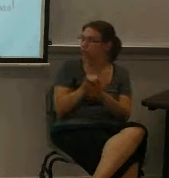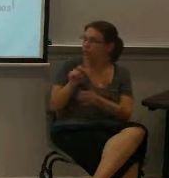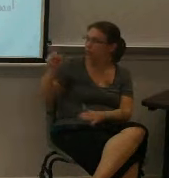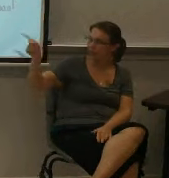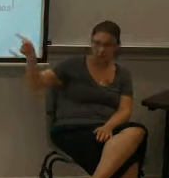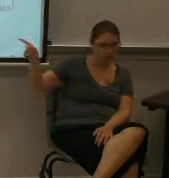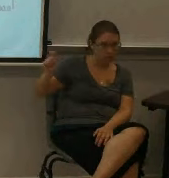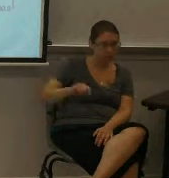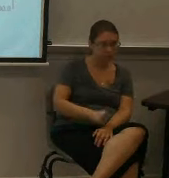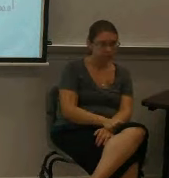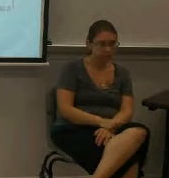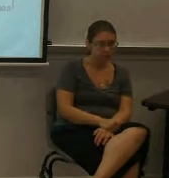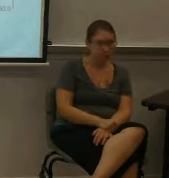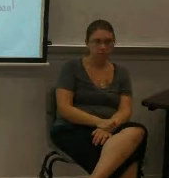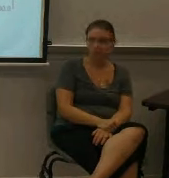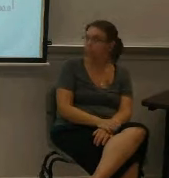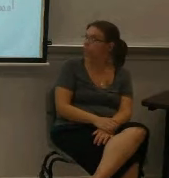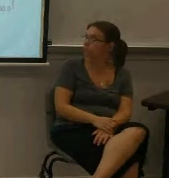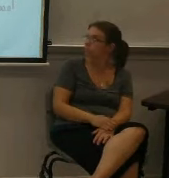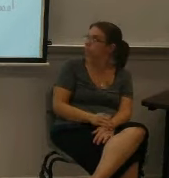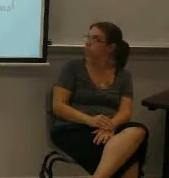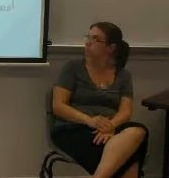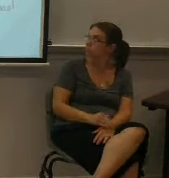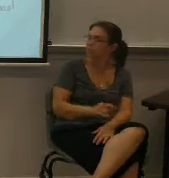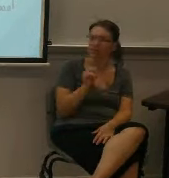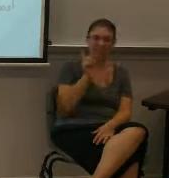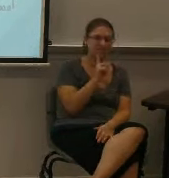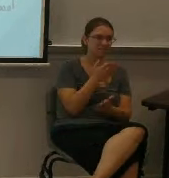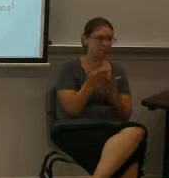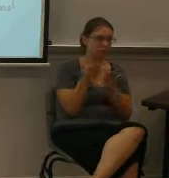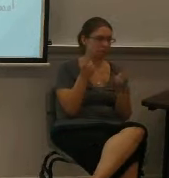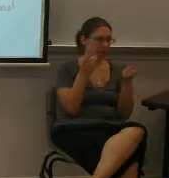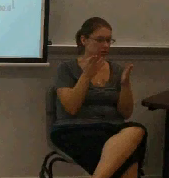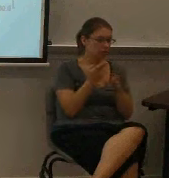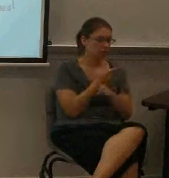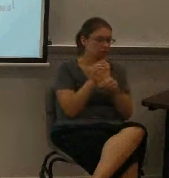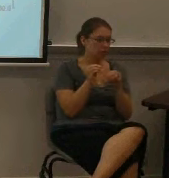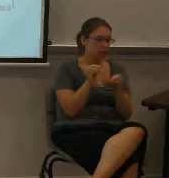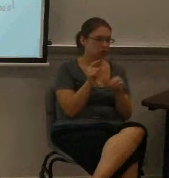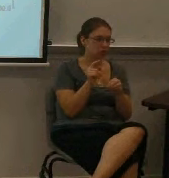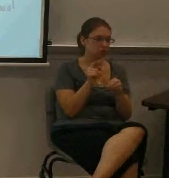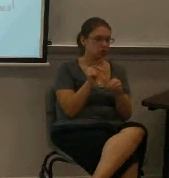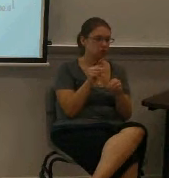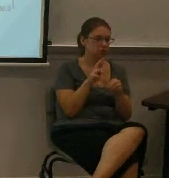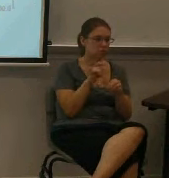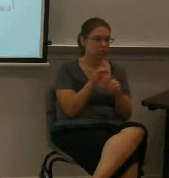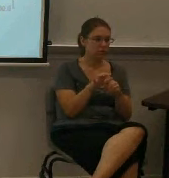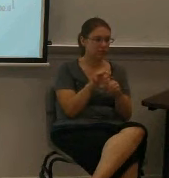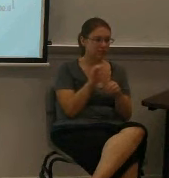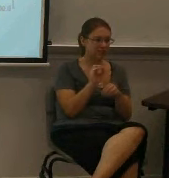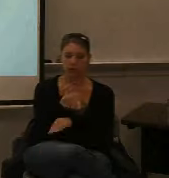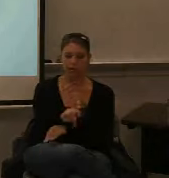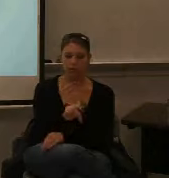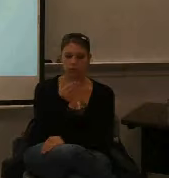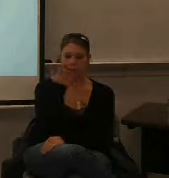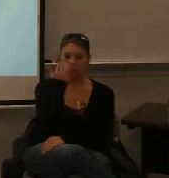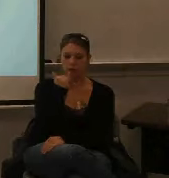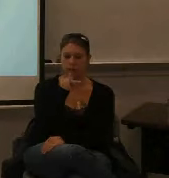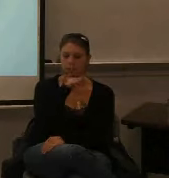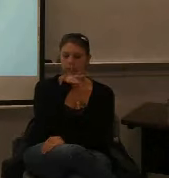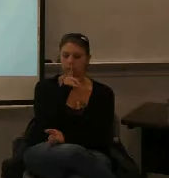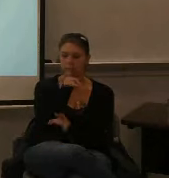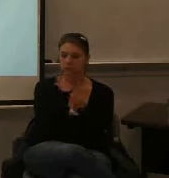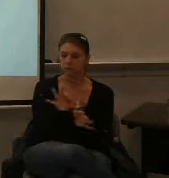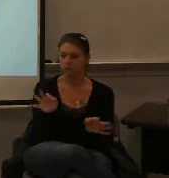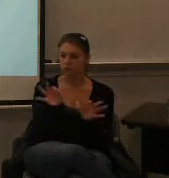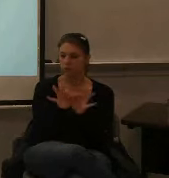there. So this is something that some managers use to just put trophic state on a scale of 0 to 100. Pollution matters